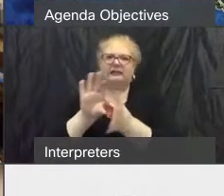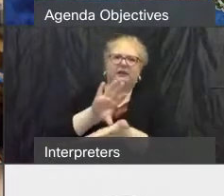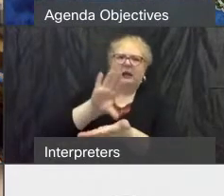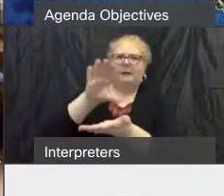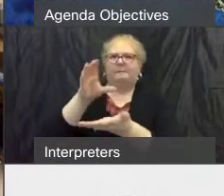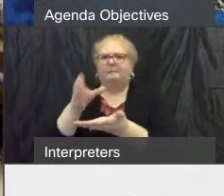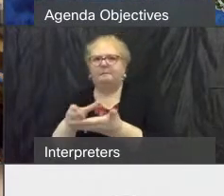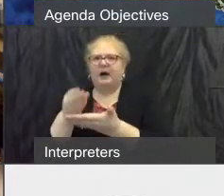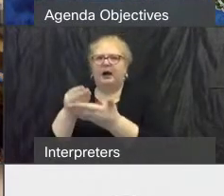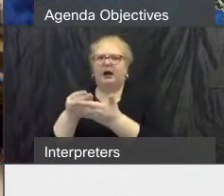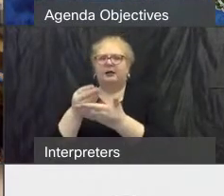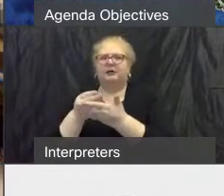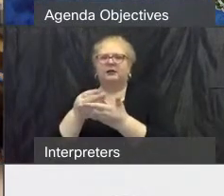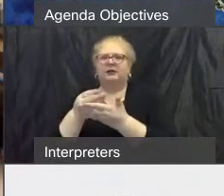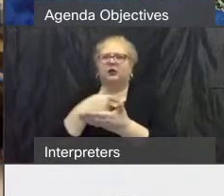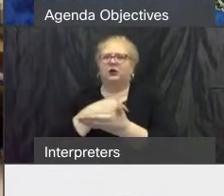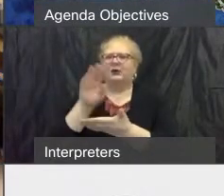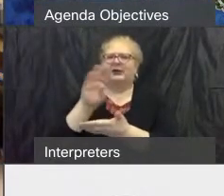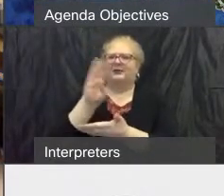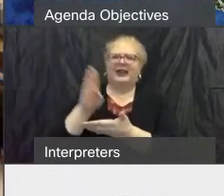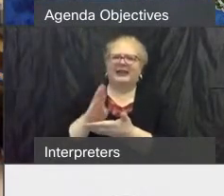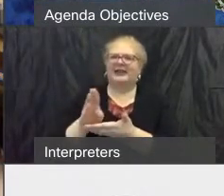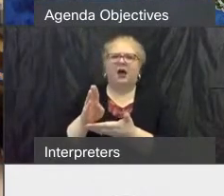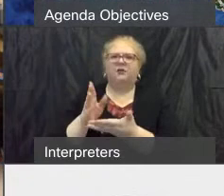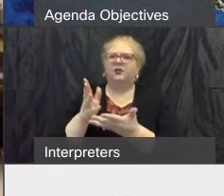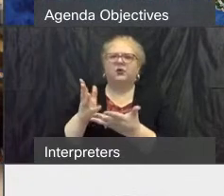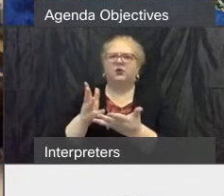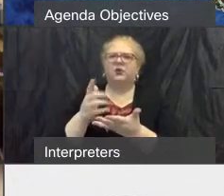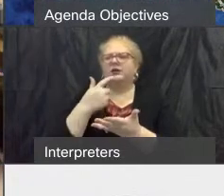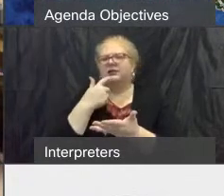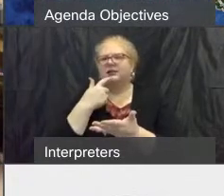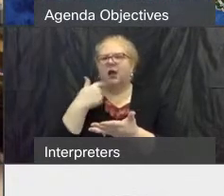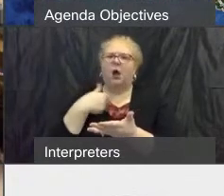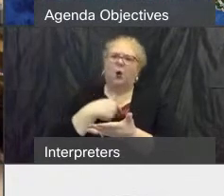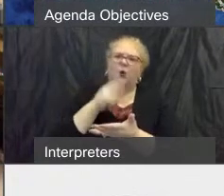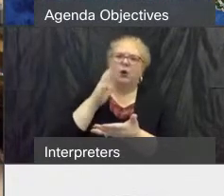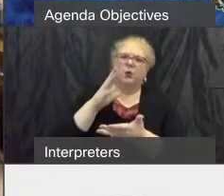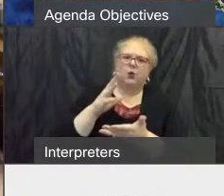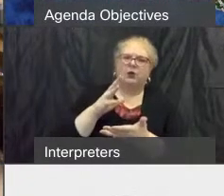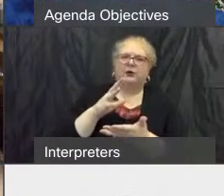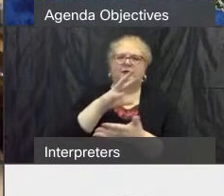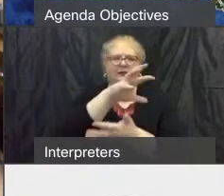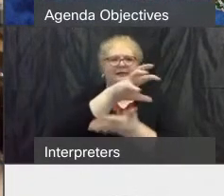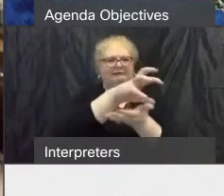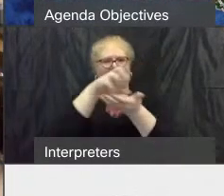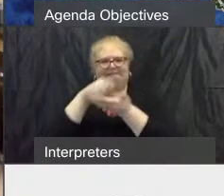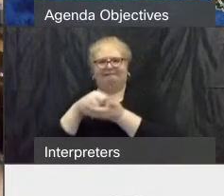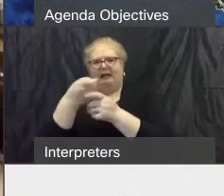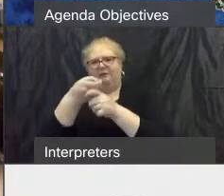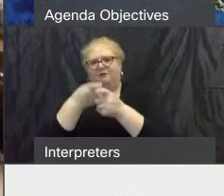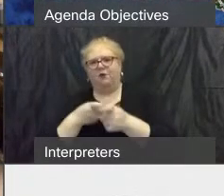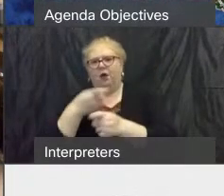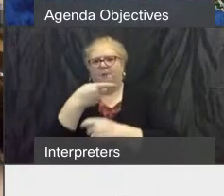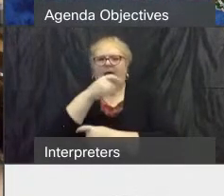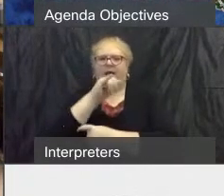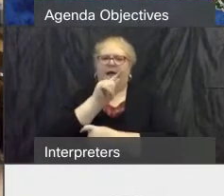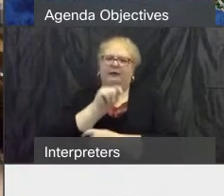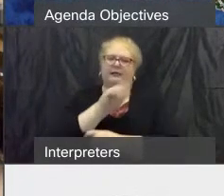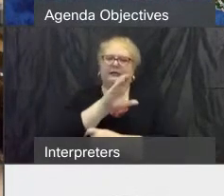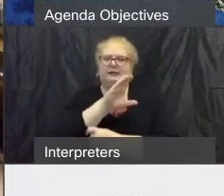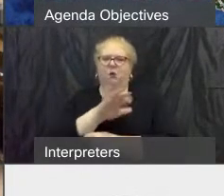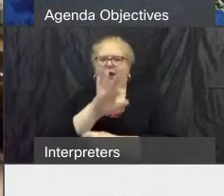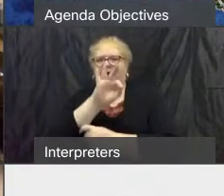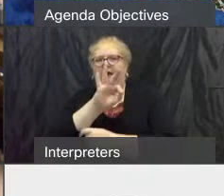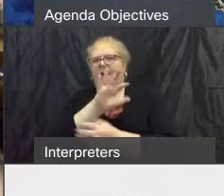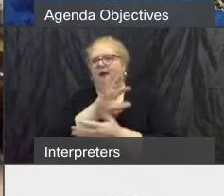just said, all right, we're gonna take, this amount out of the PIT or CYF budget. Community schools